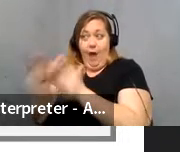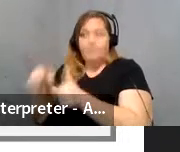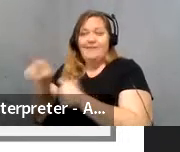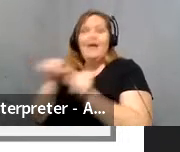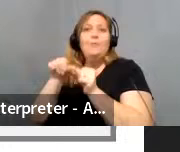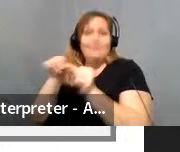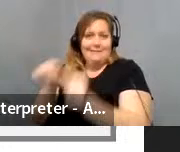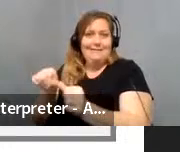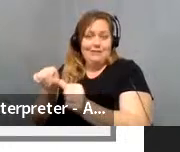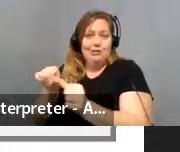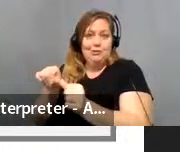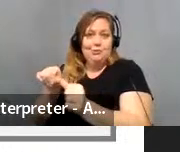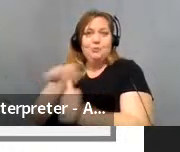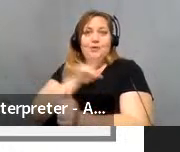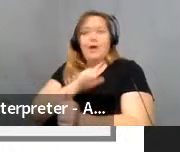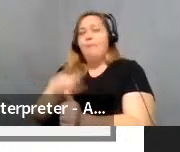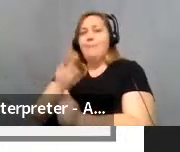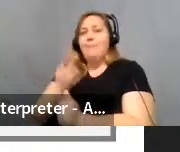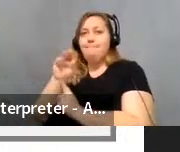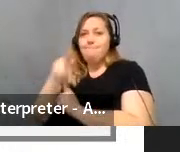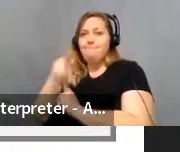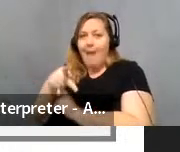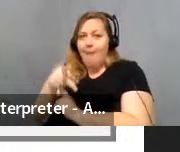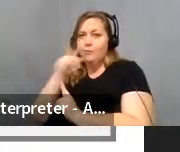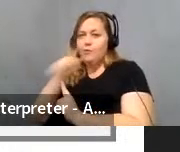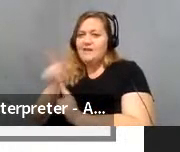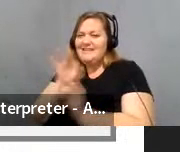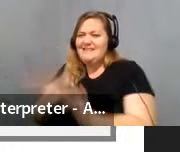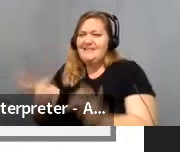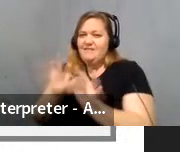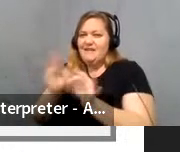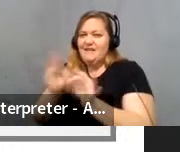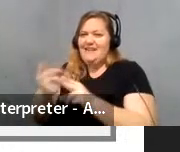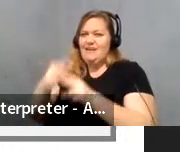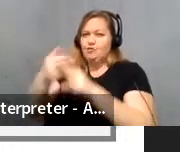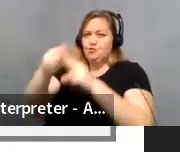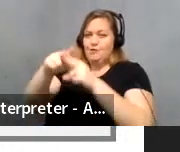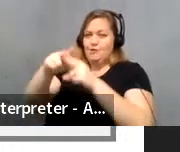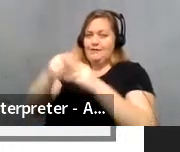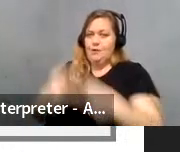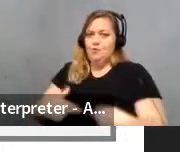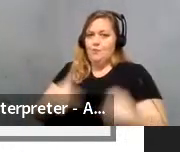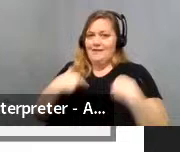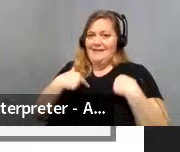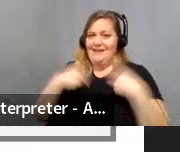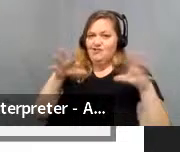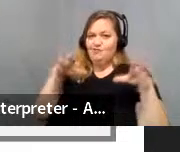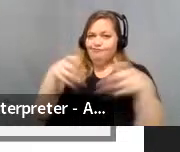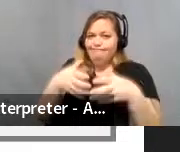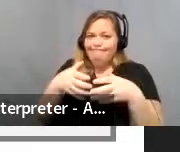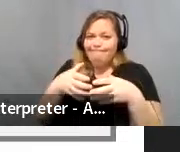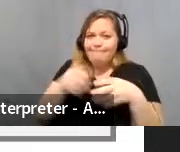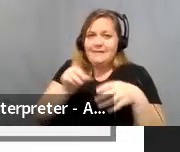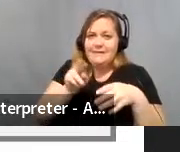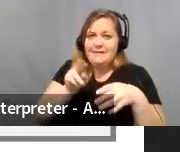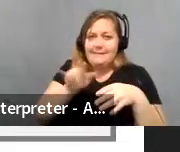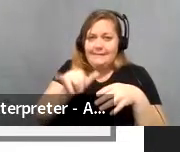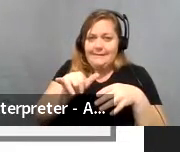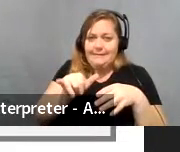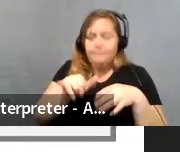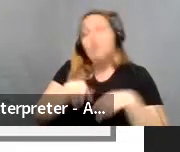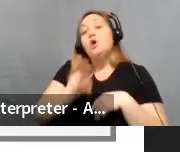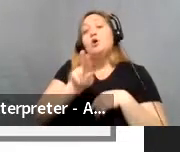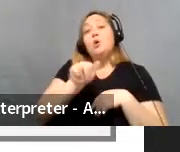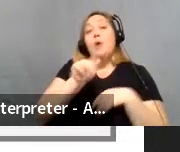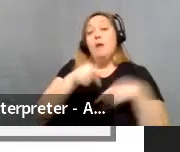to exist and be mapped when there are significant increases in residential density. UAP